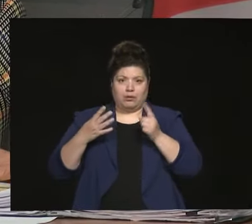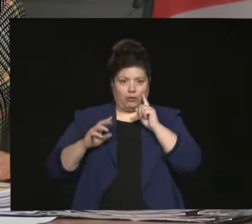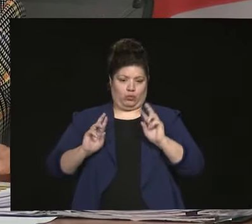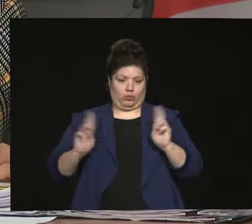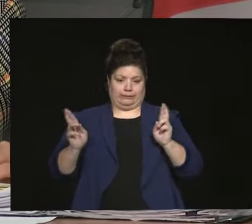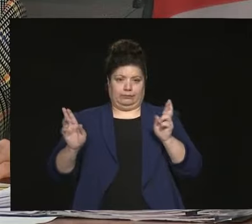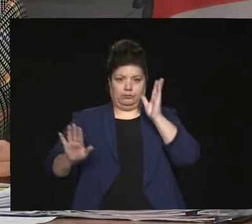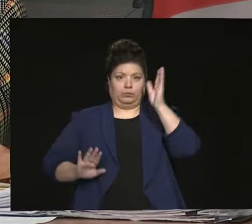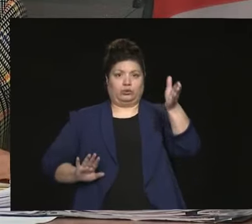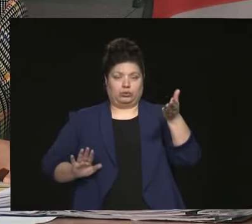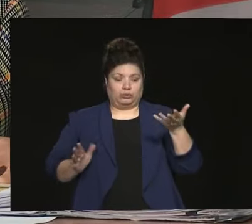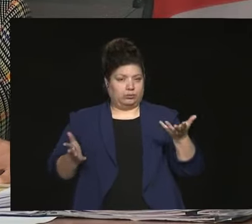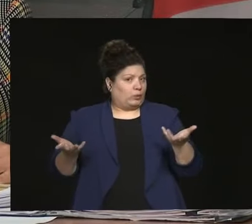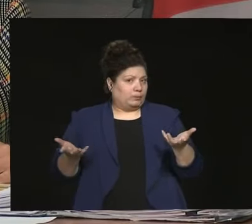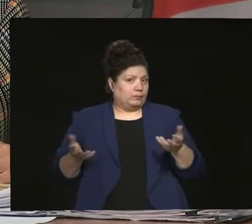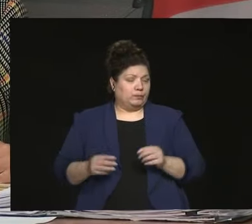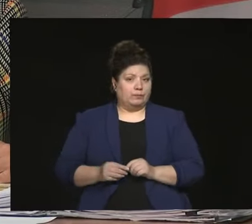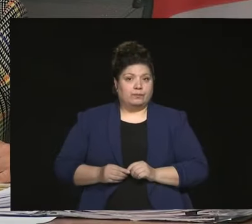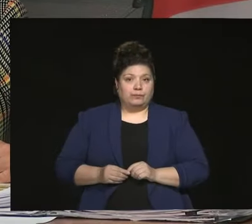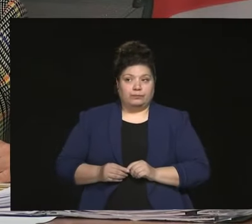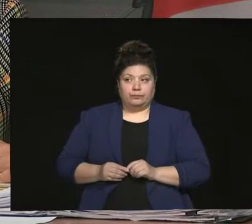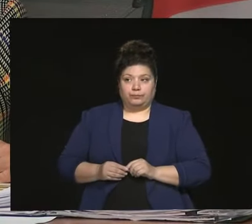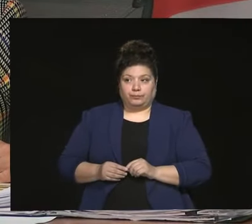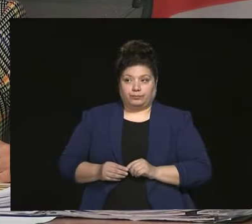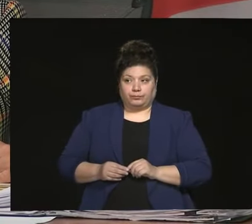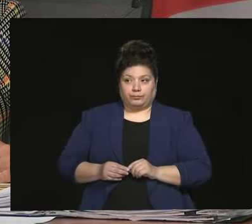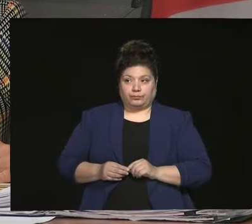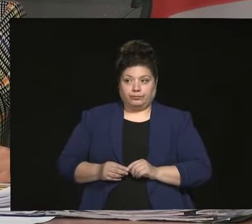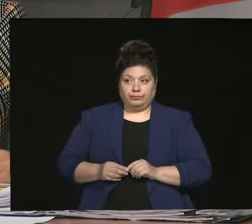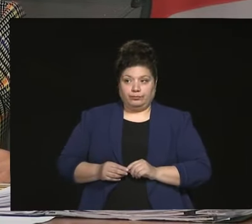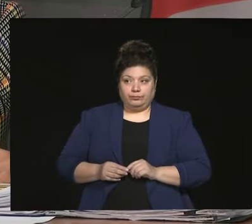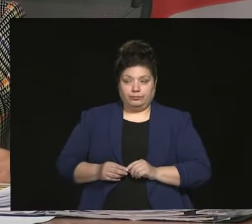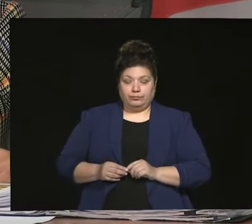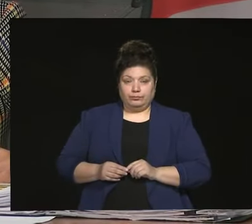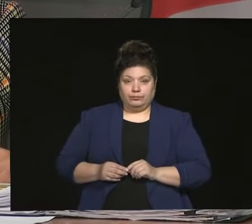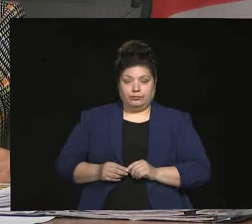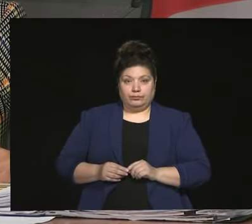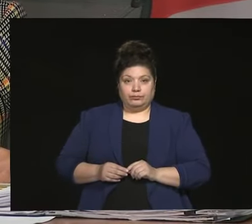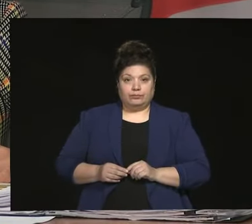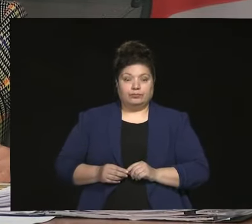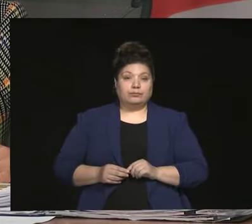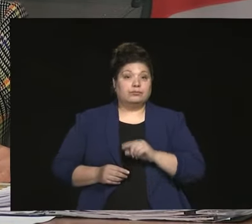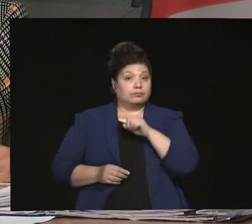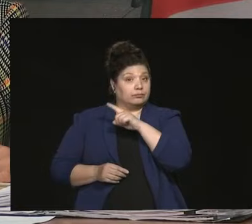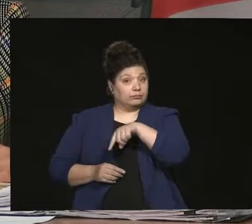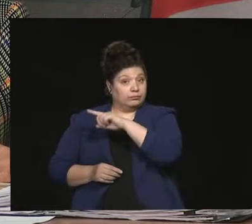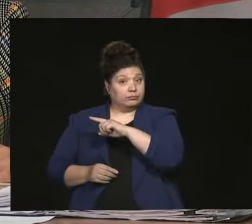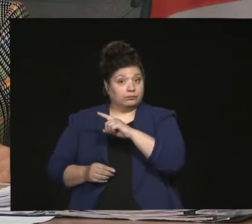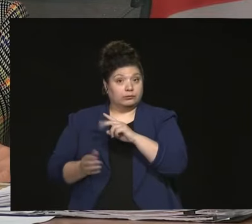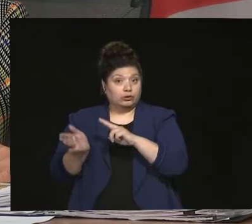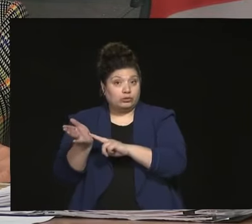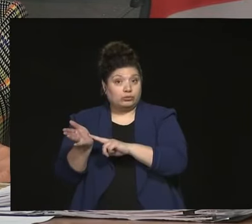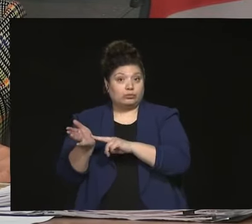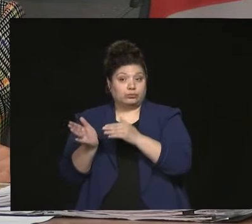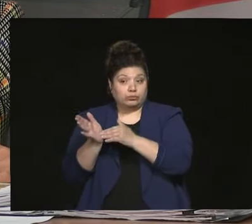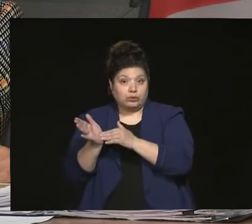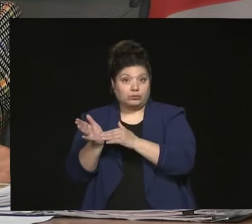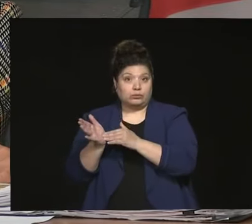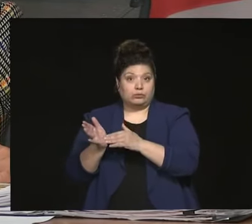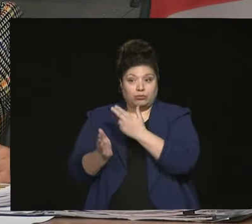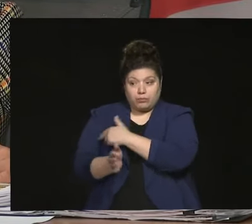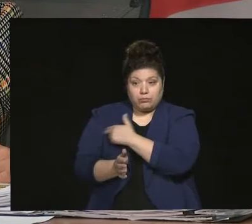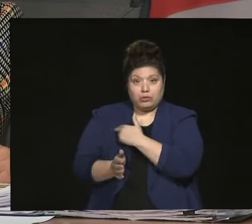So I think some of the capacity pieces we've outlined, and I think